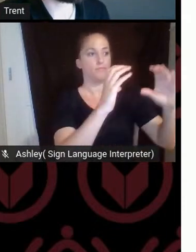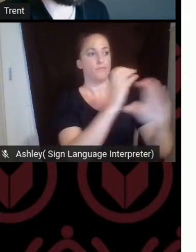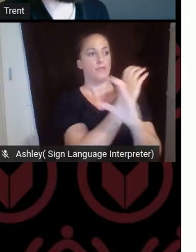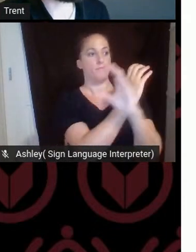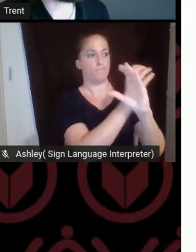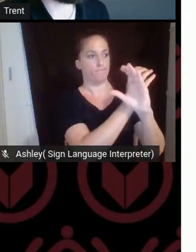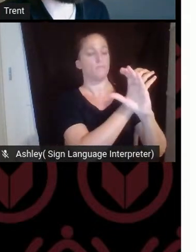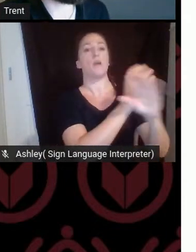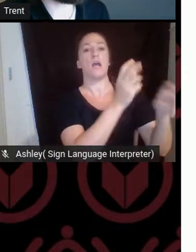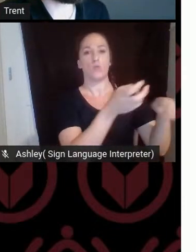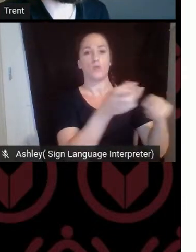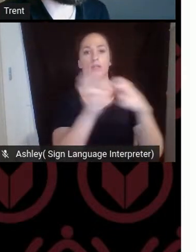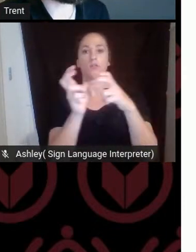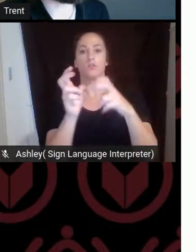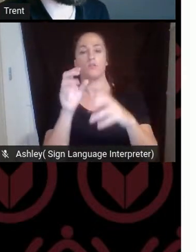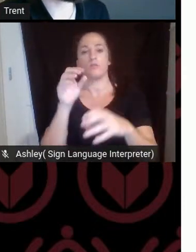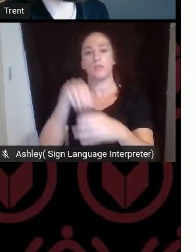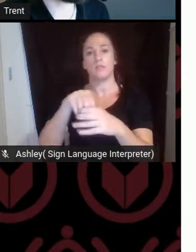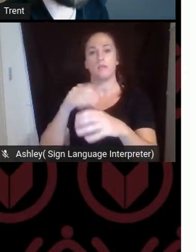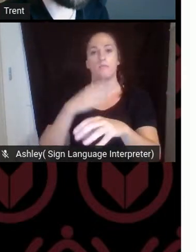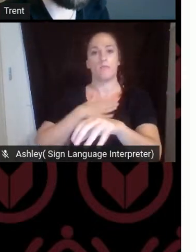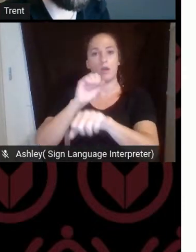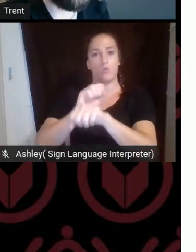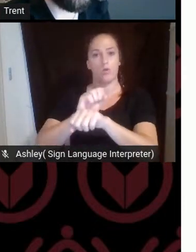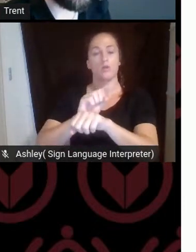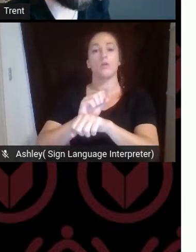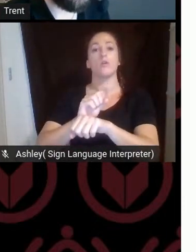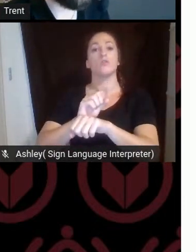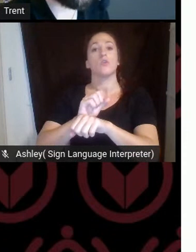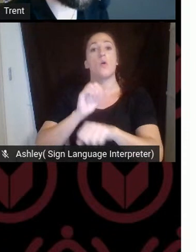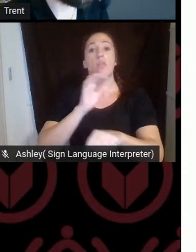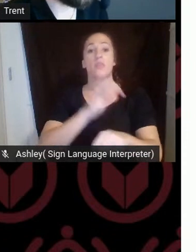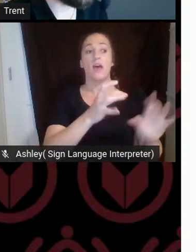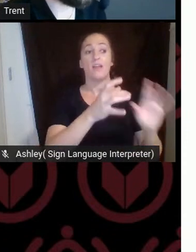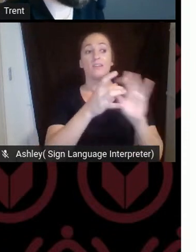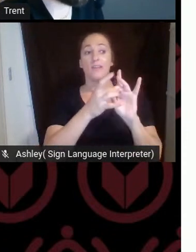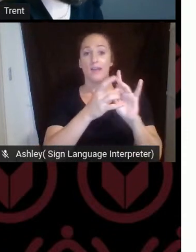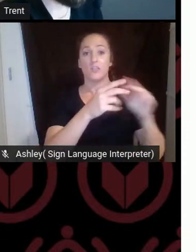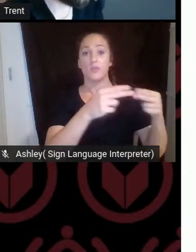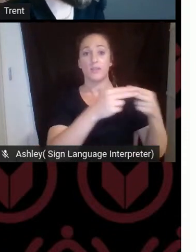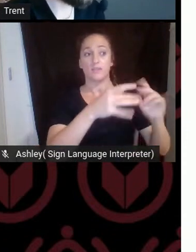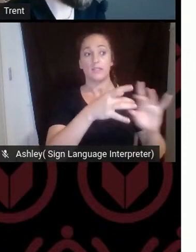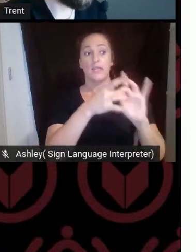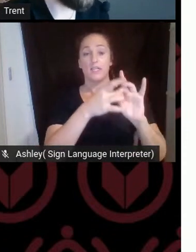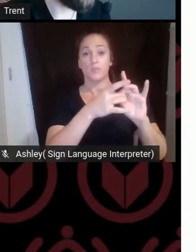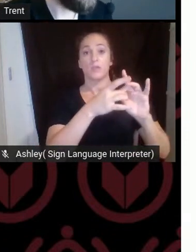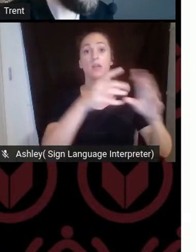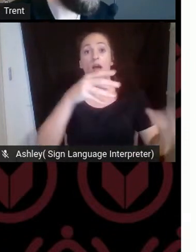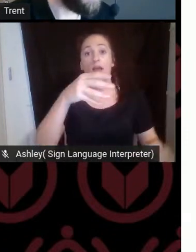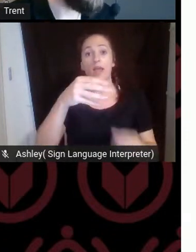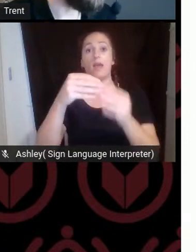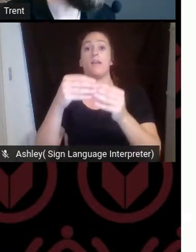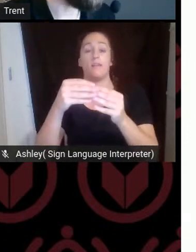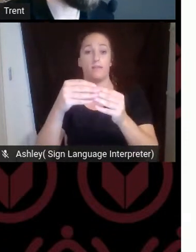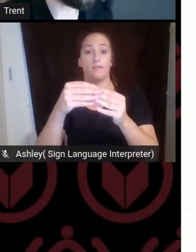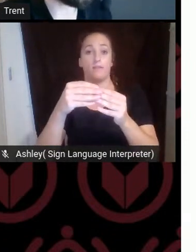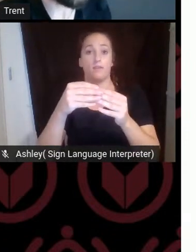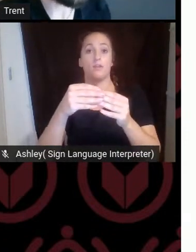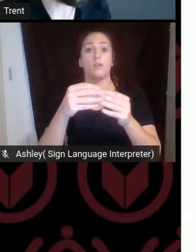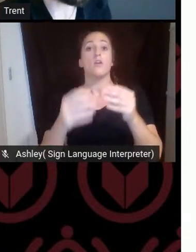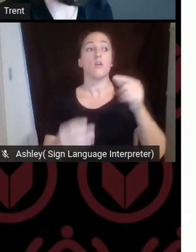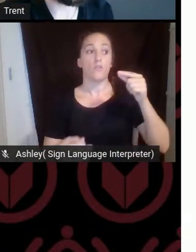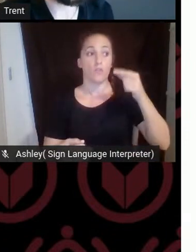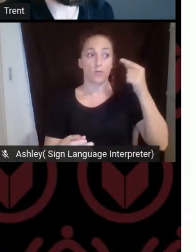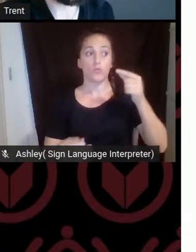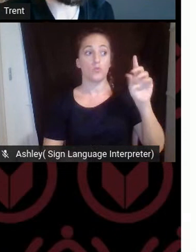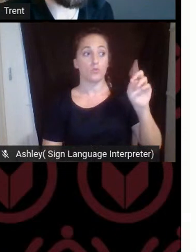So I've created an attachment or added an attachment from my drive that I created in Google Drawings, right? And you can do this with Google